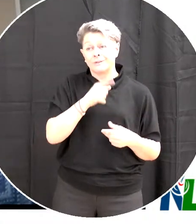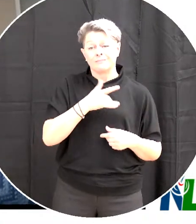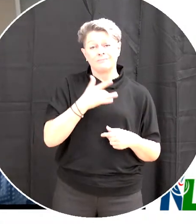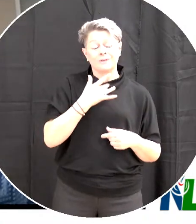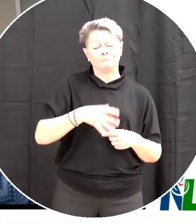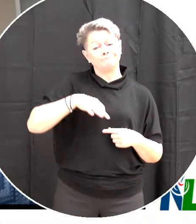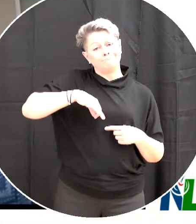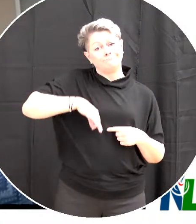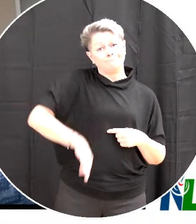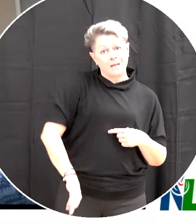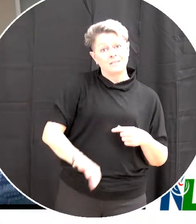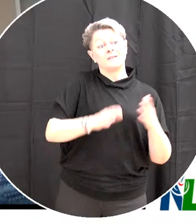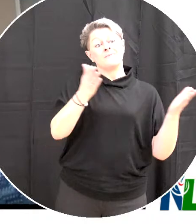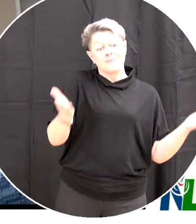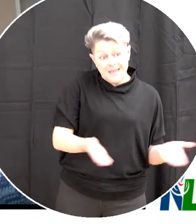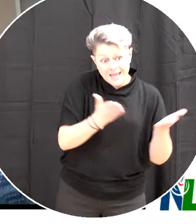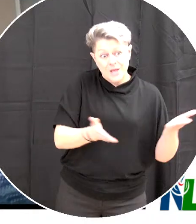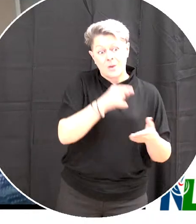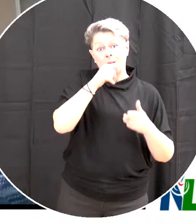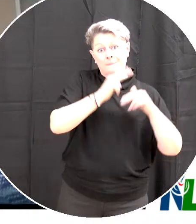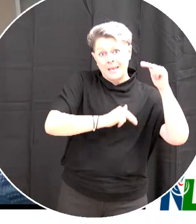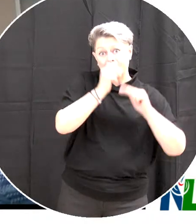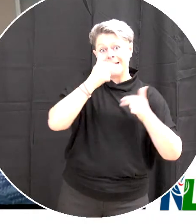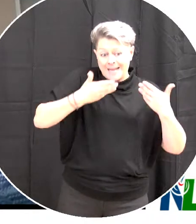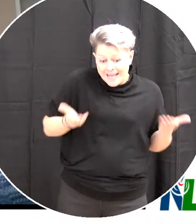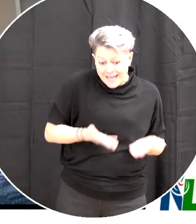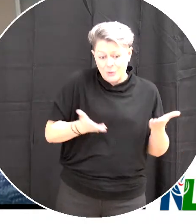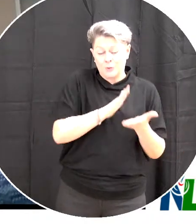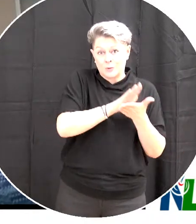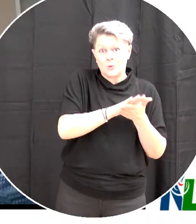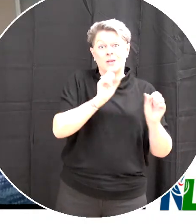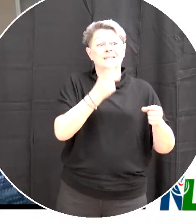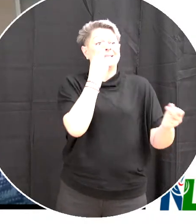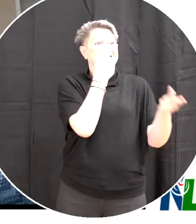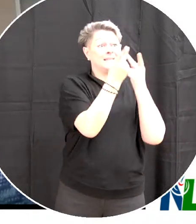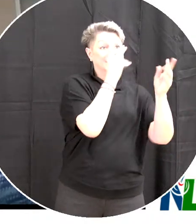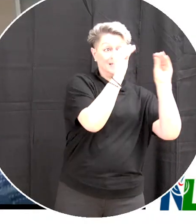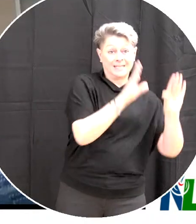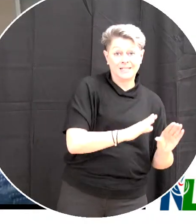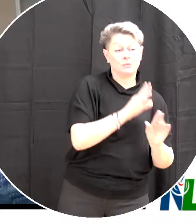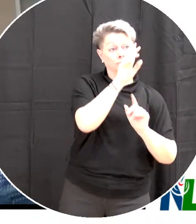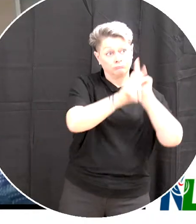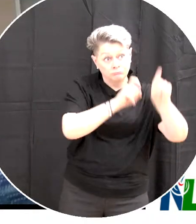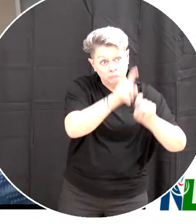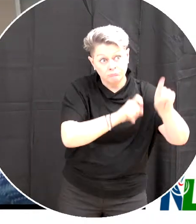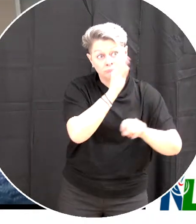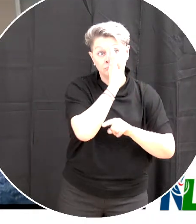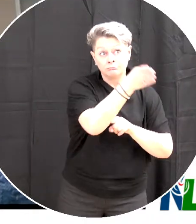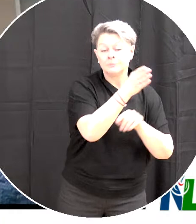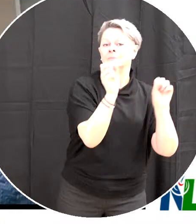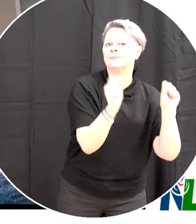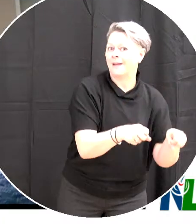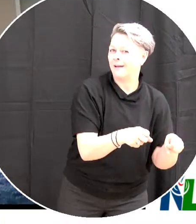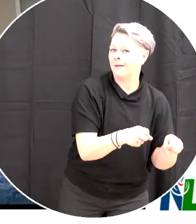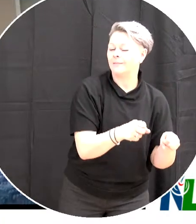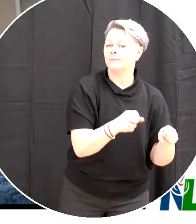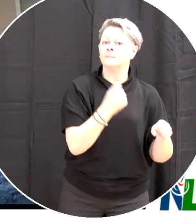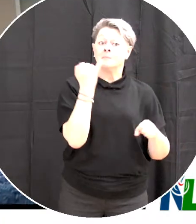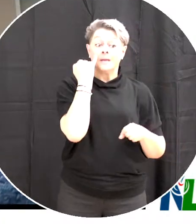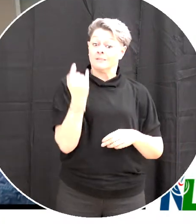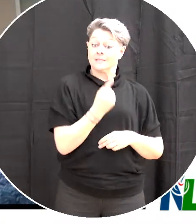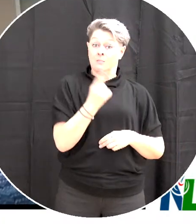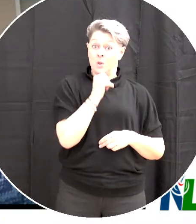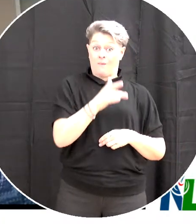being here in the building. They can see their teachers, they can ask me questions where somebody may not feel comfortable